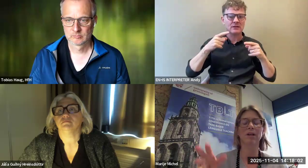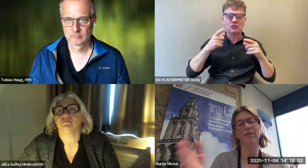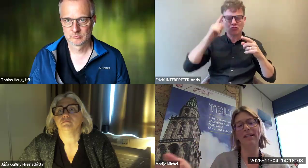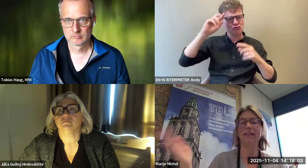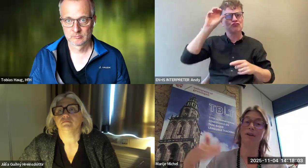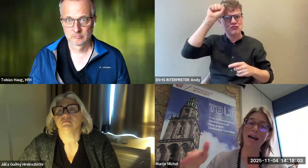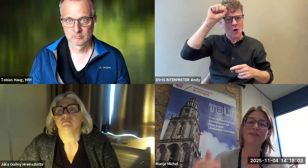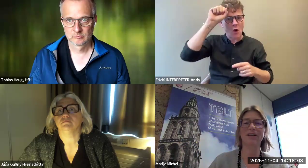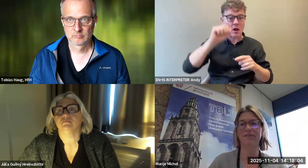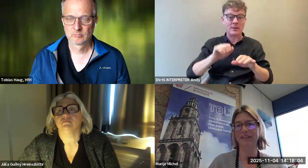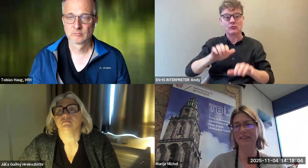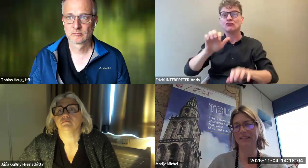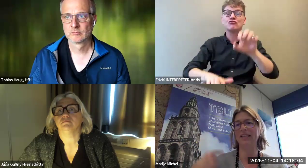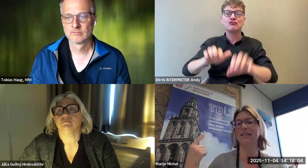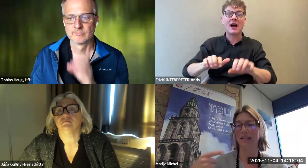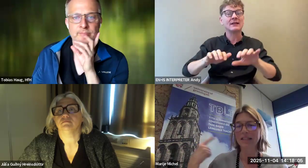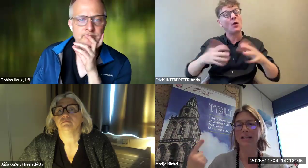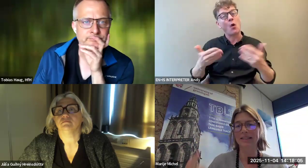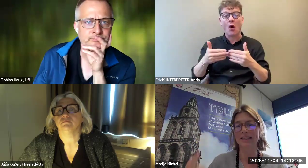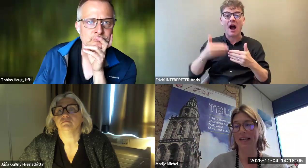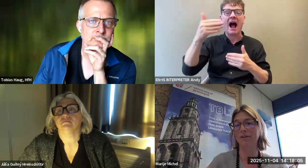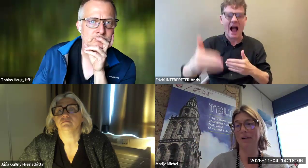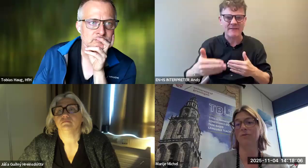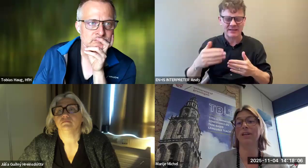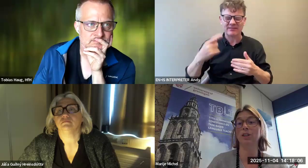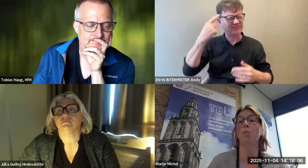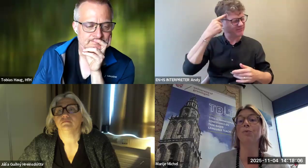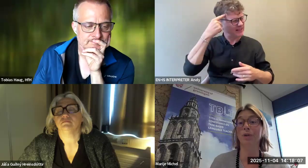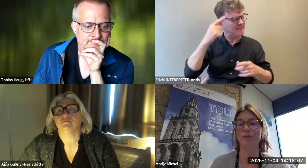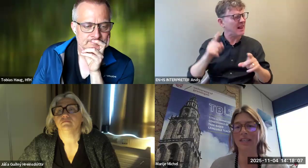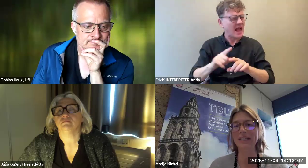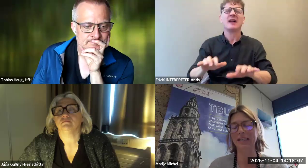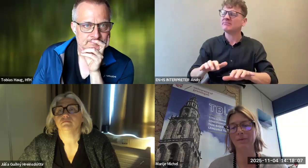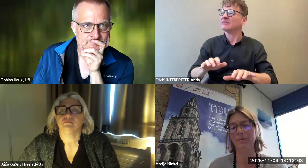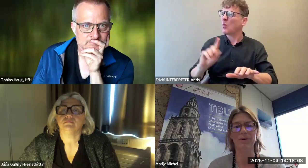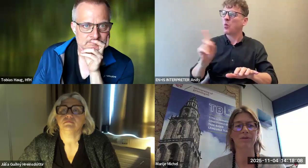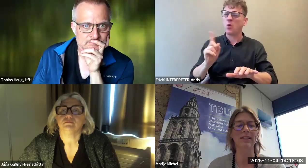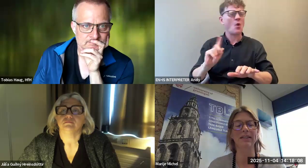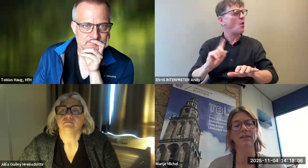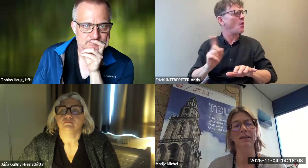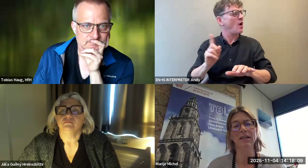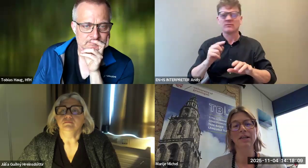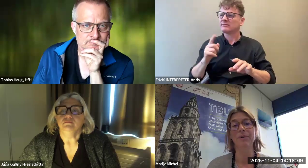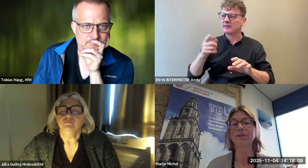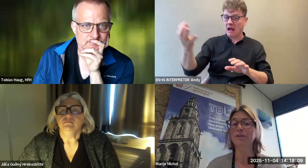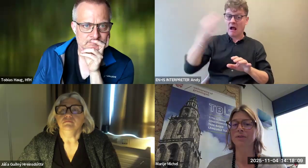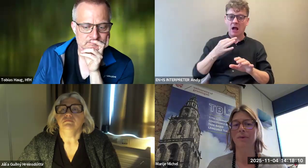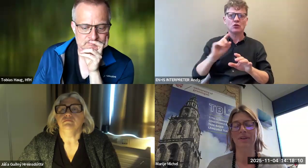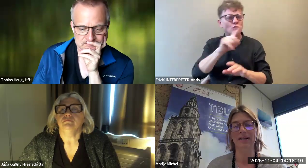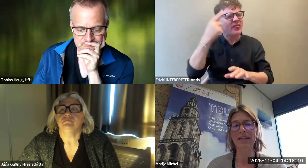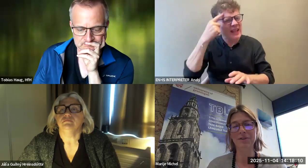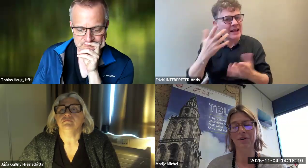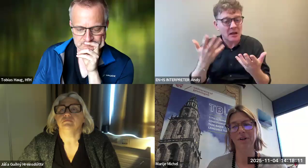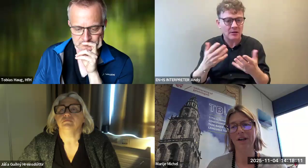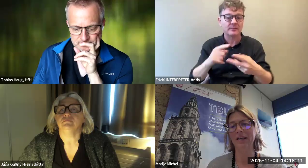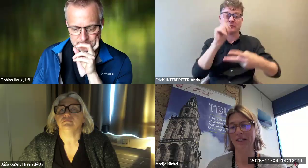while people are writing or after they've written the text, they think aloud about, okay, so what were you thinking when you were writing? We also use